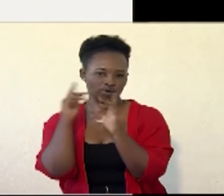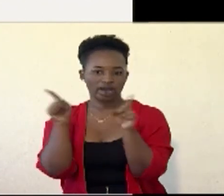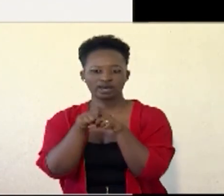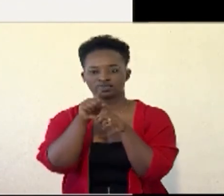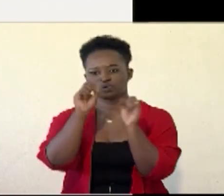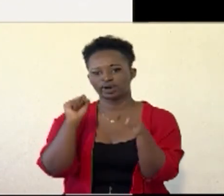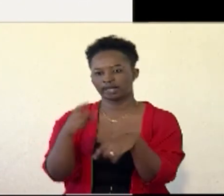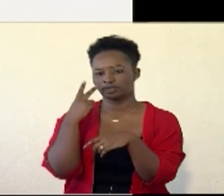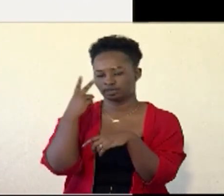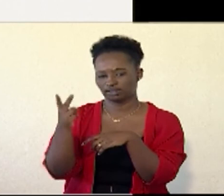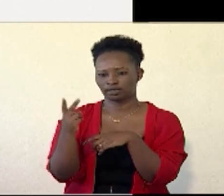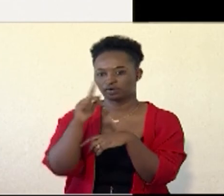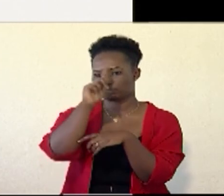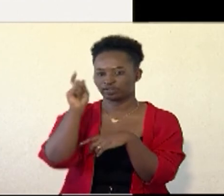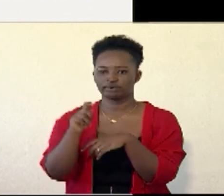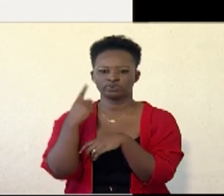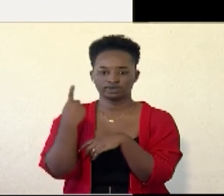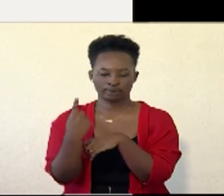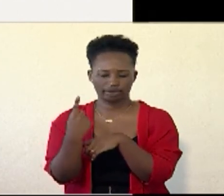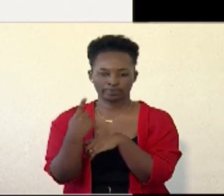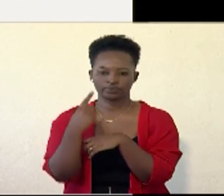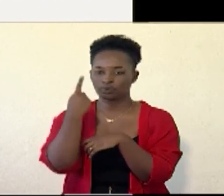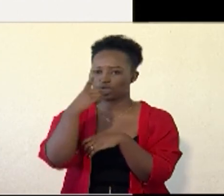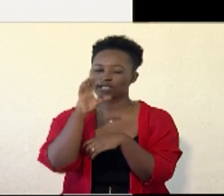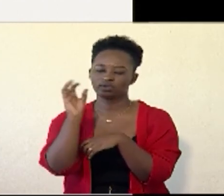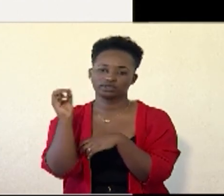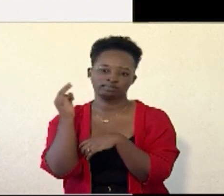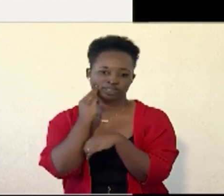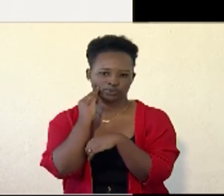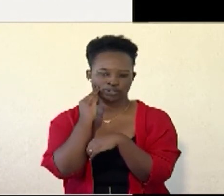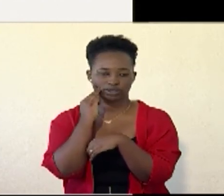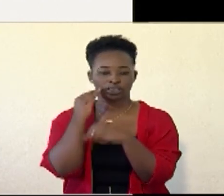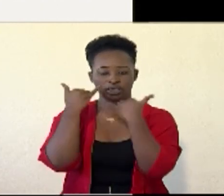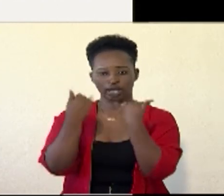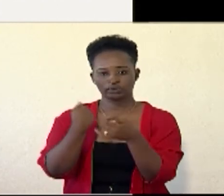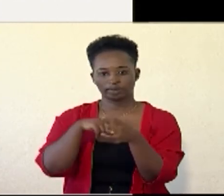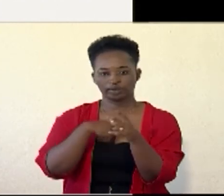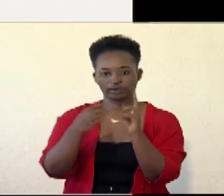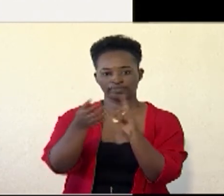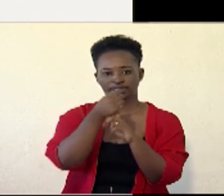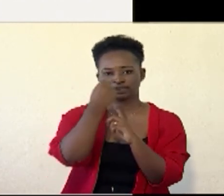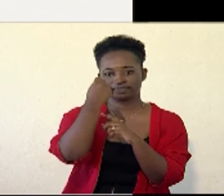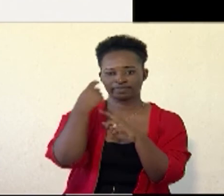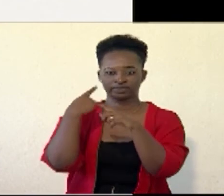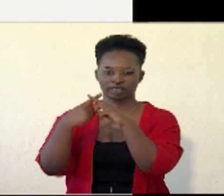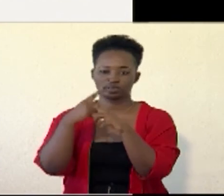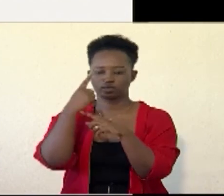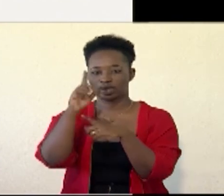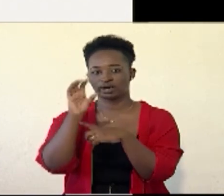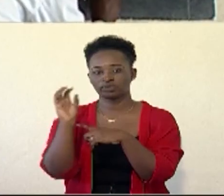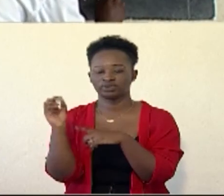see on question 1, it is 100 million. Now, we shall get 5 times